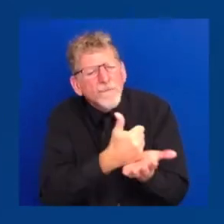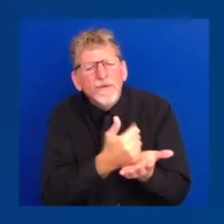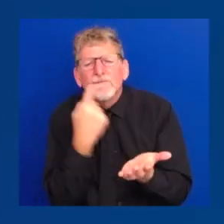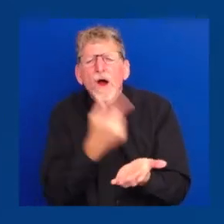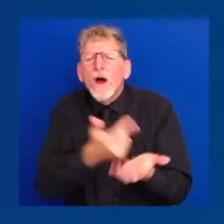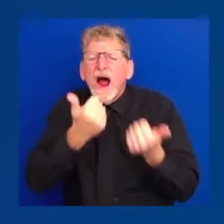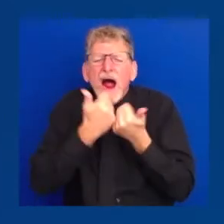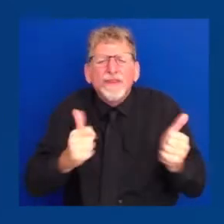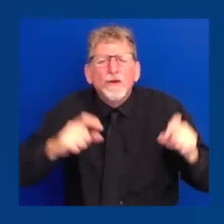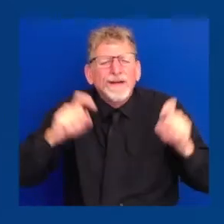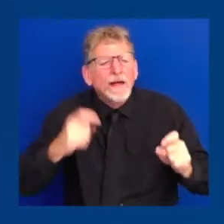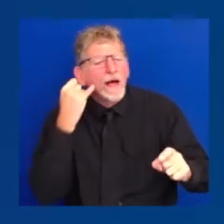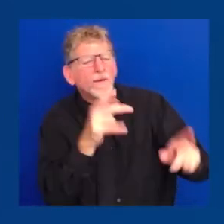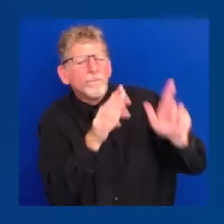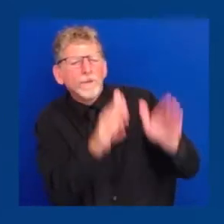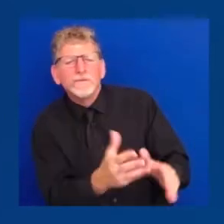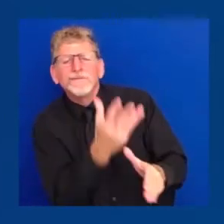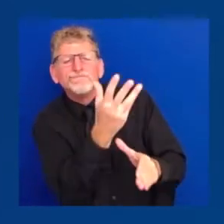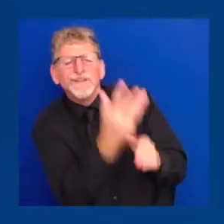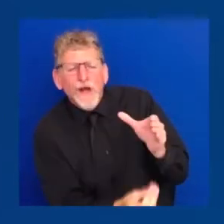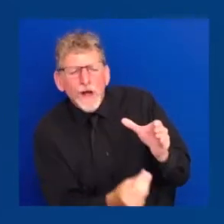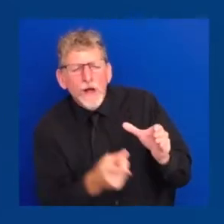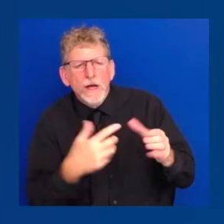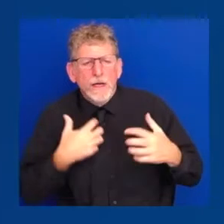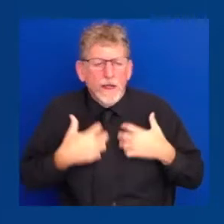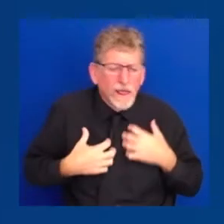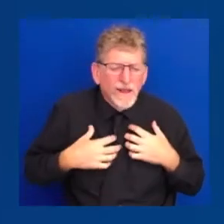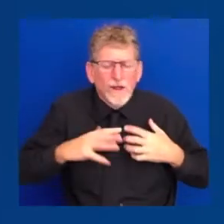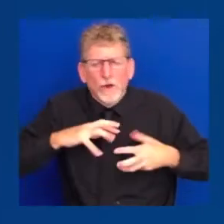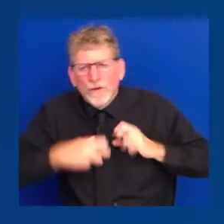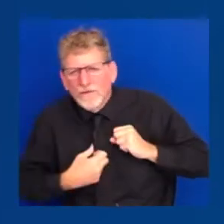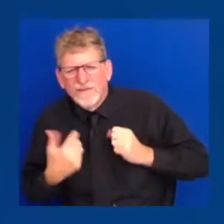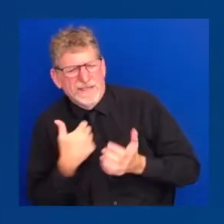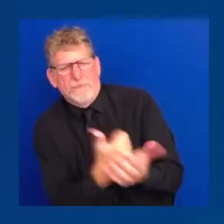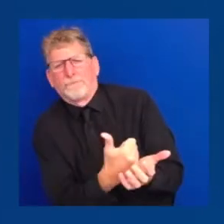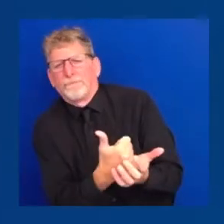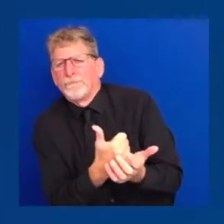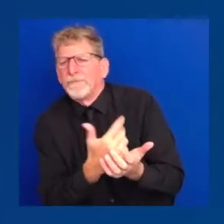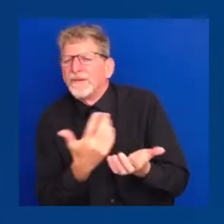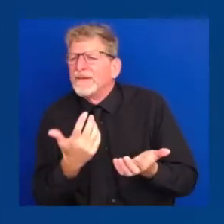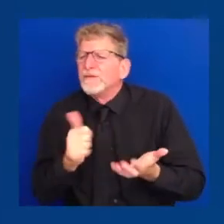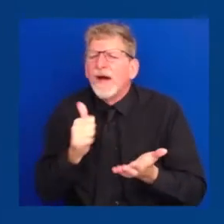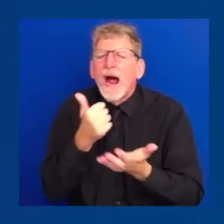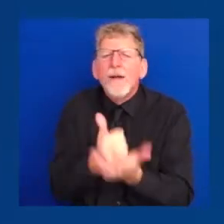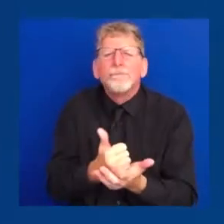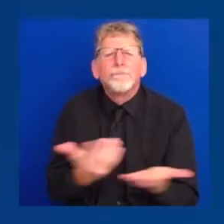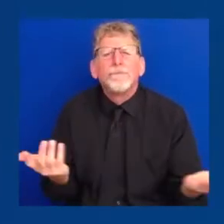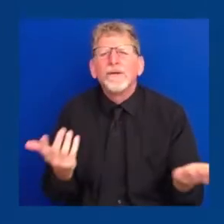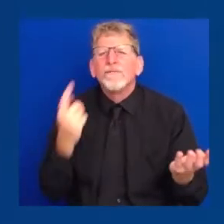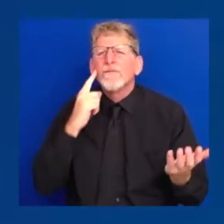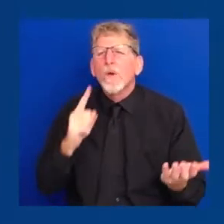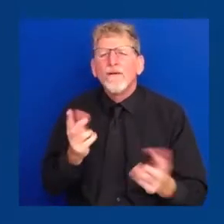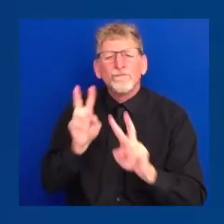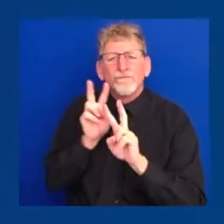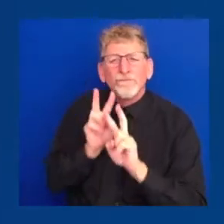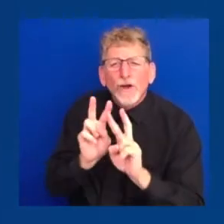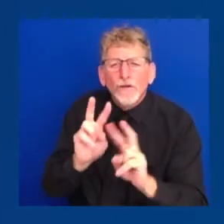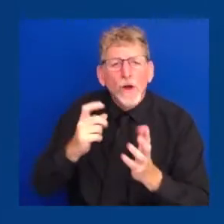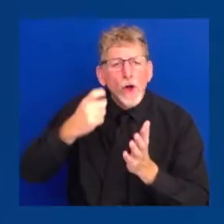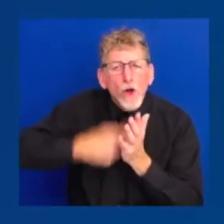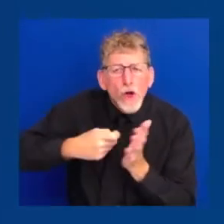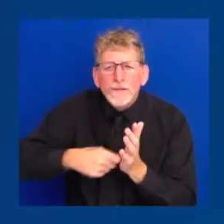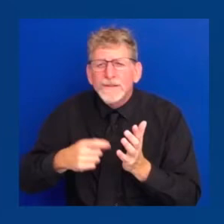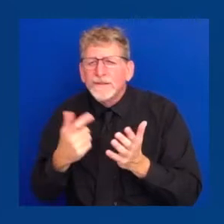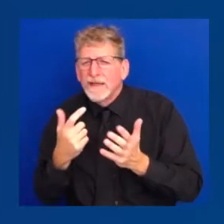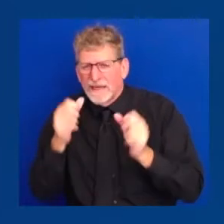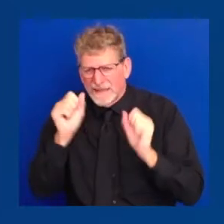to address fundamental needs like financial resources to cover funeral costs, to trauma and grief-informed services. We will